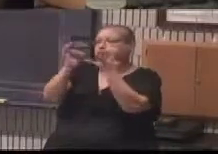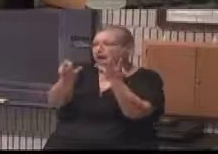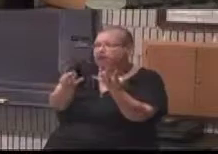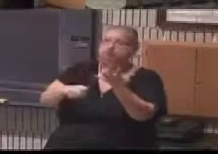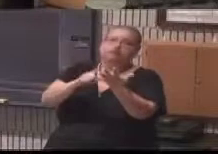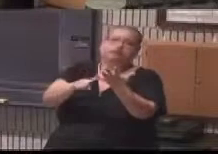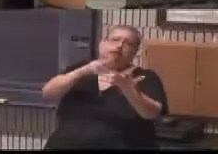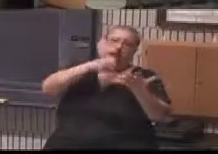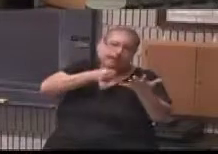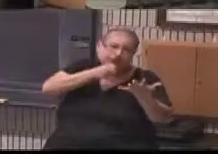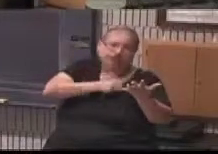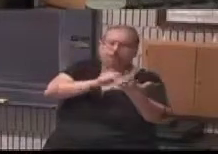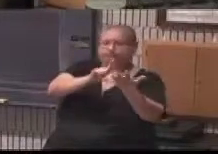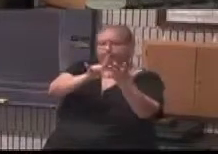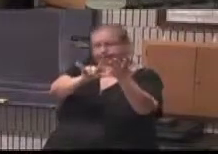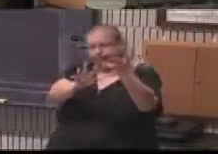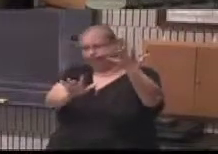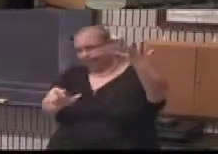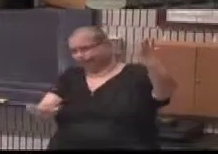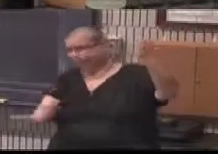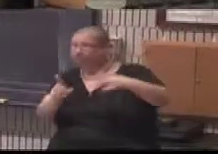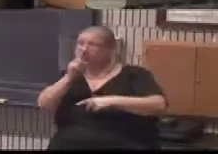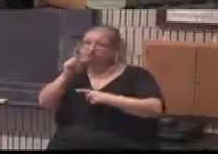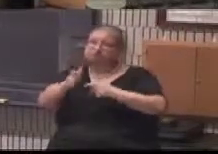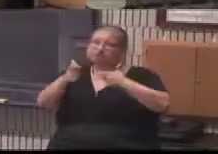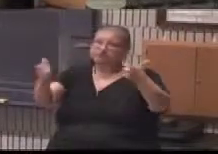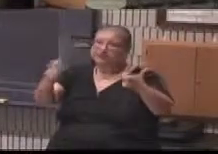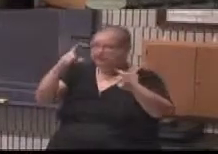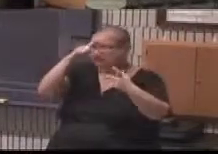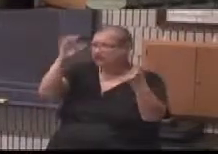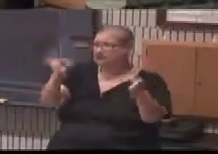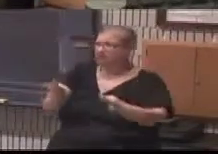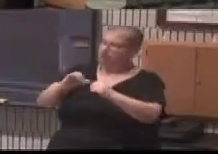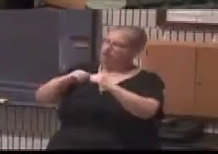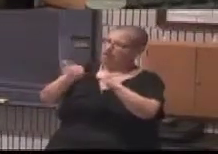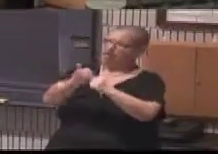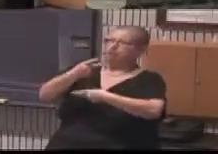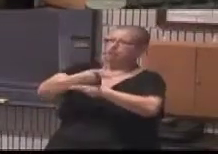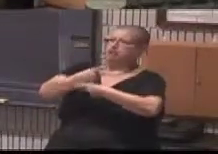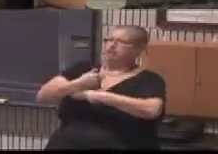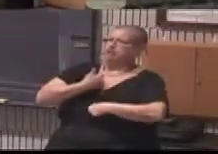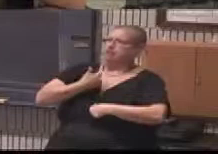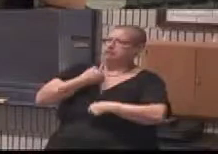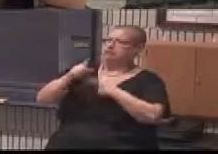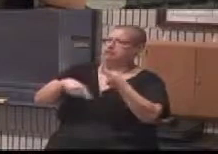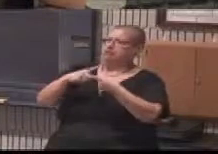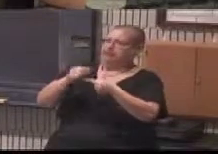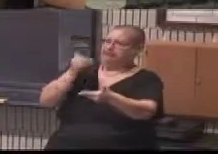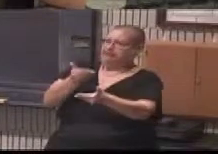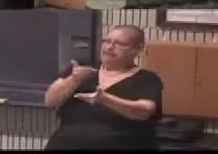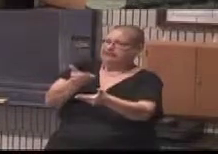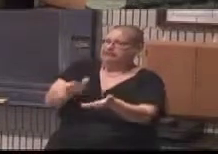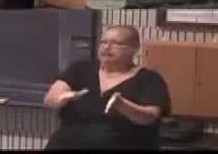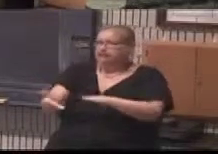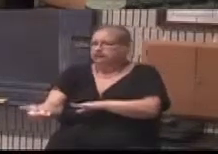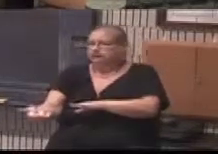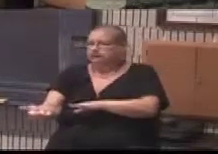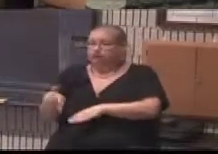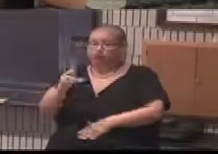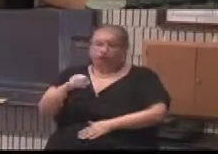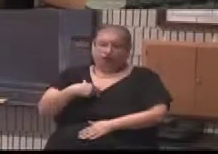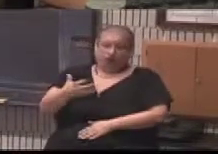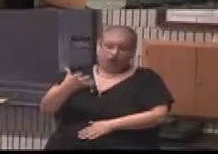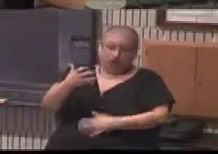they? But it's a very big decision for someone to make. Do I want to have a machine breathe for me and keep me